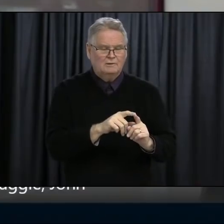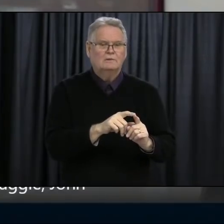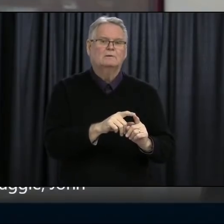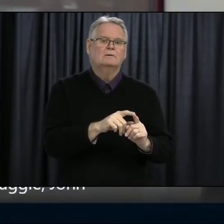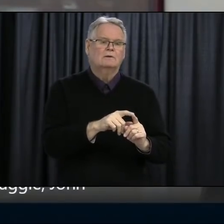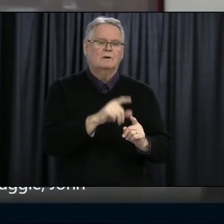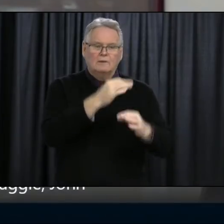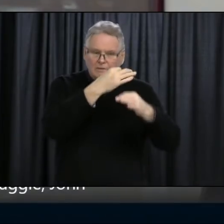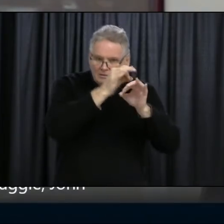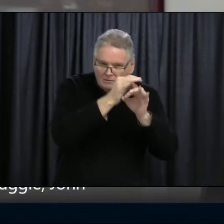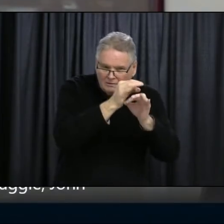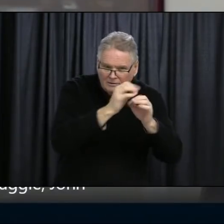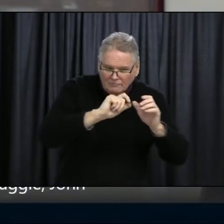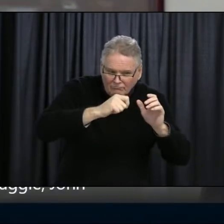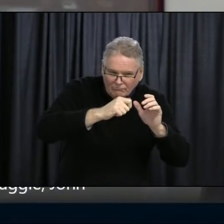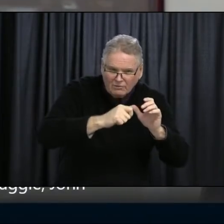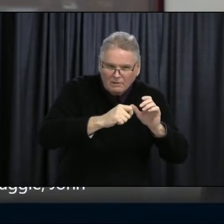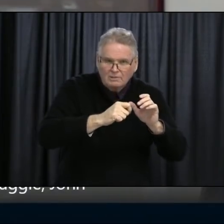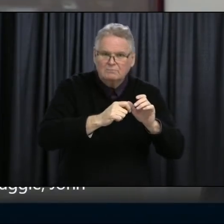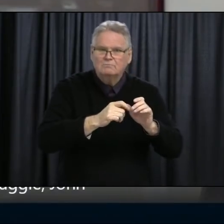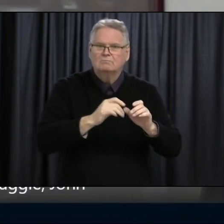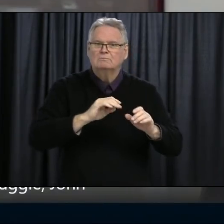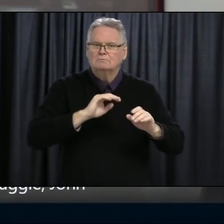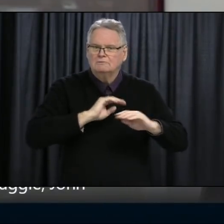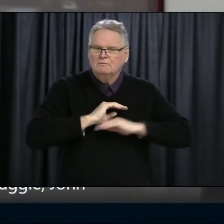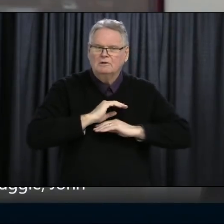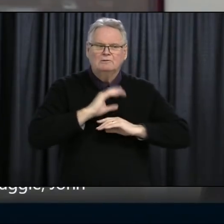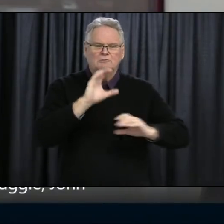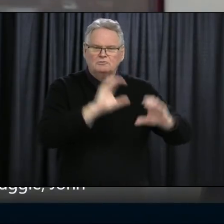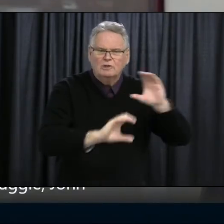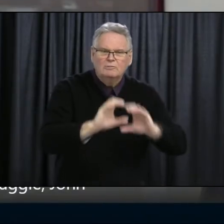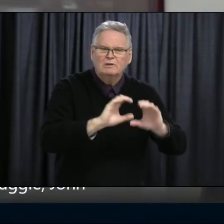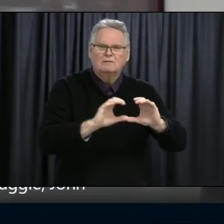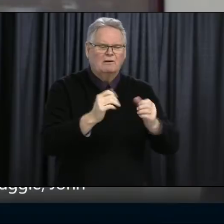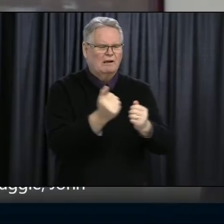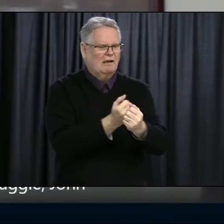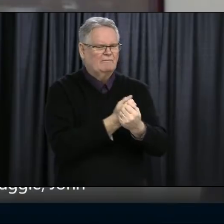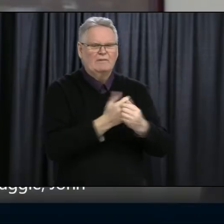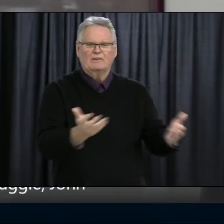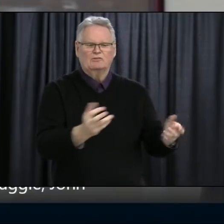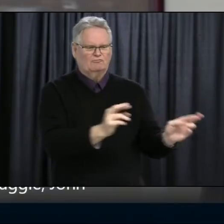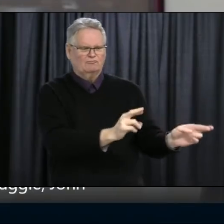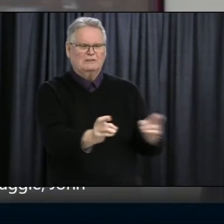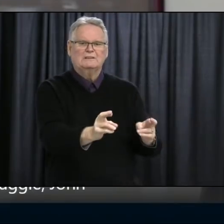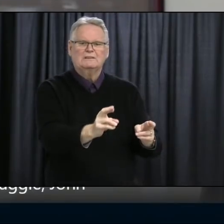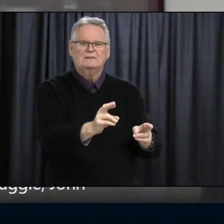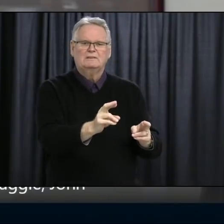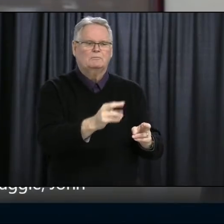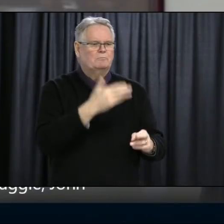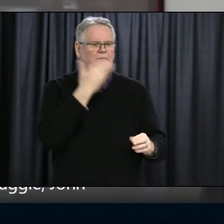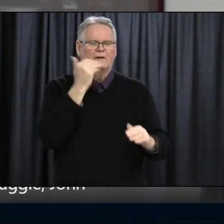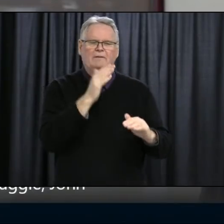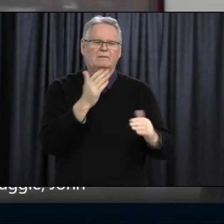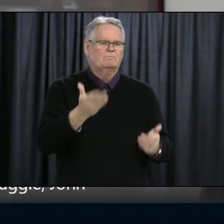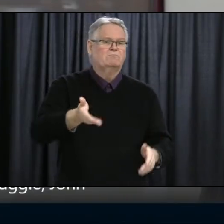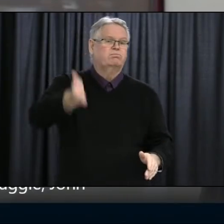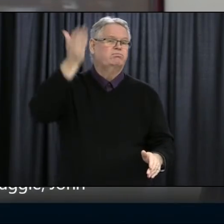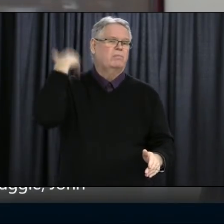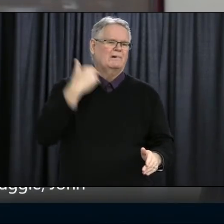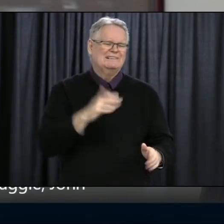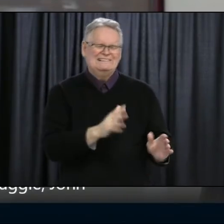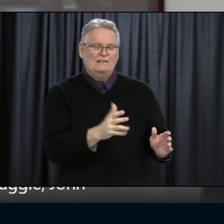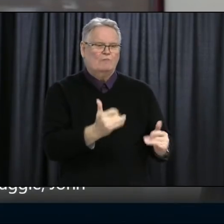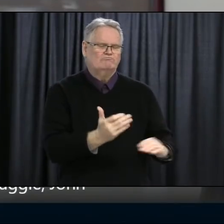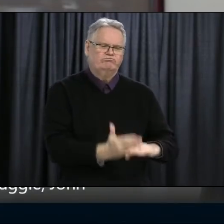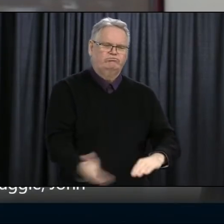testing capacity now than I would argue we did in March and April of 2020. We have resources that we can bring